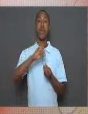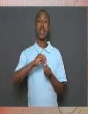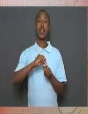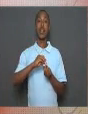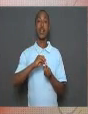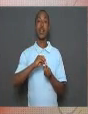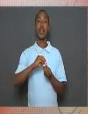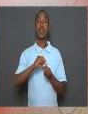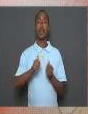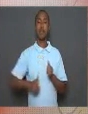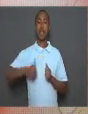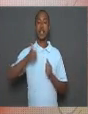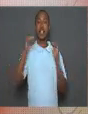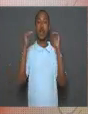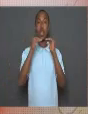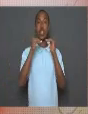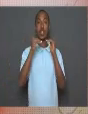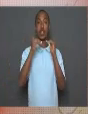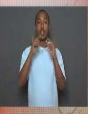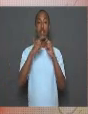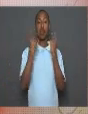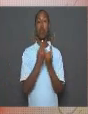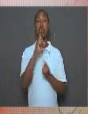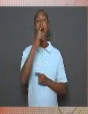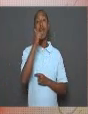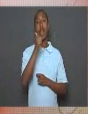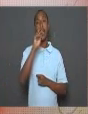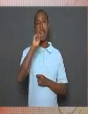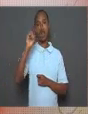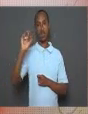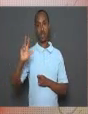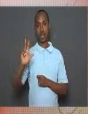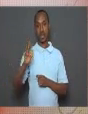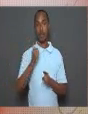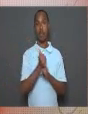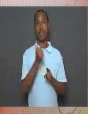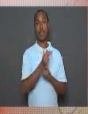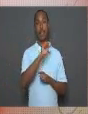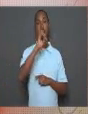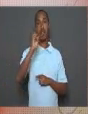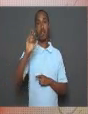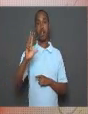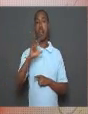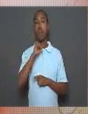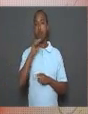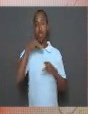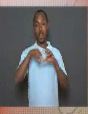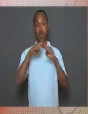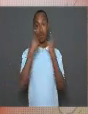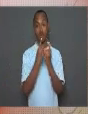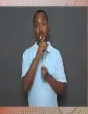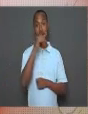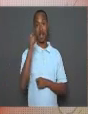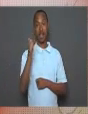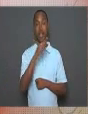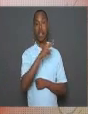including the basic equation, Group 1A nitrates, metal nitrates not in Group